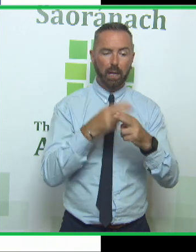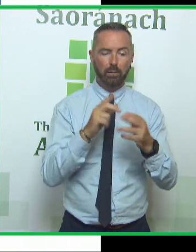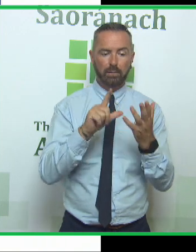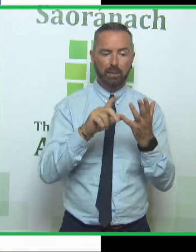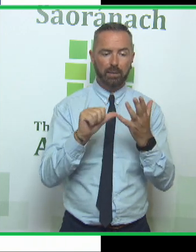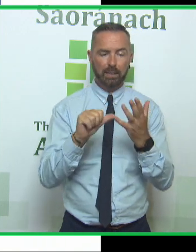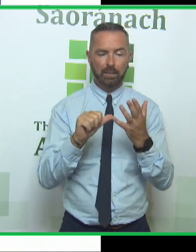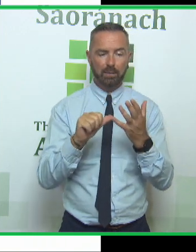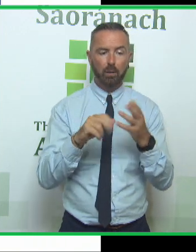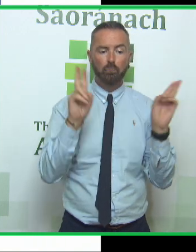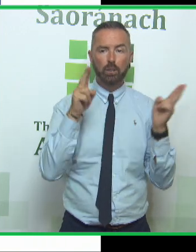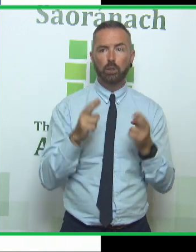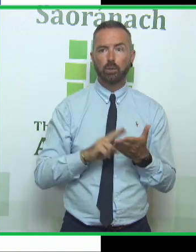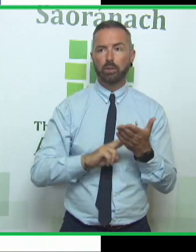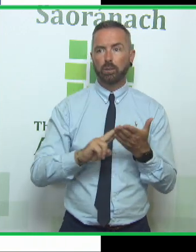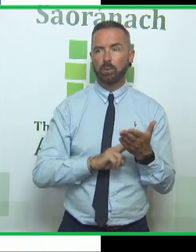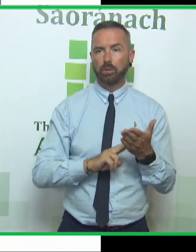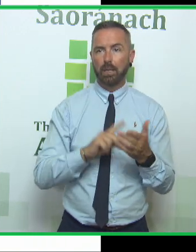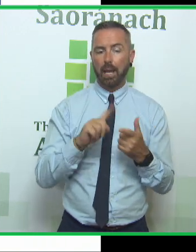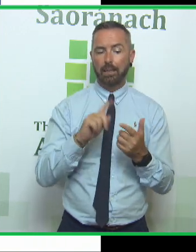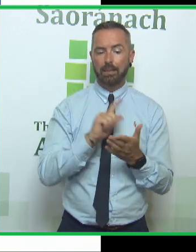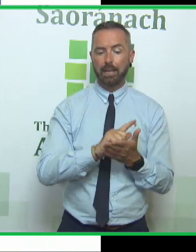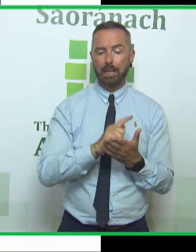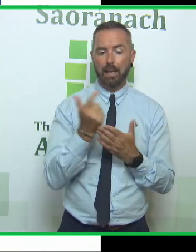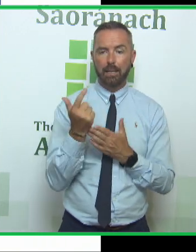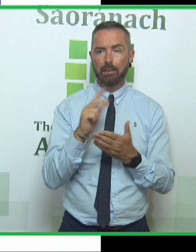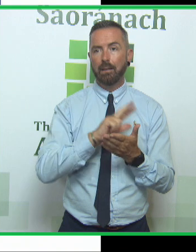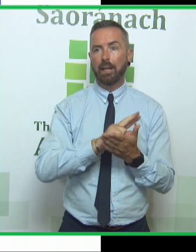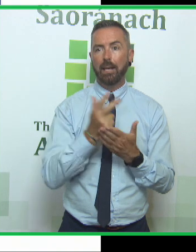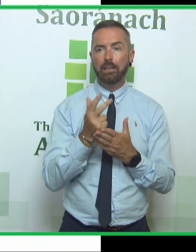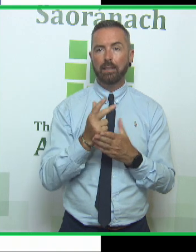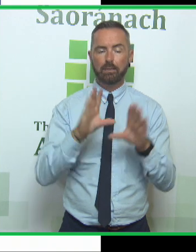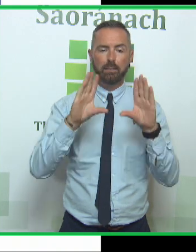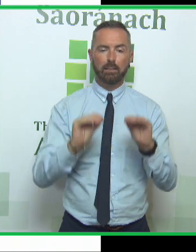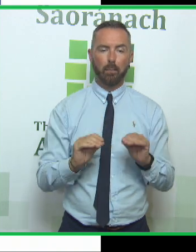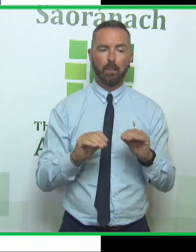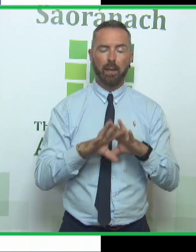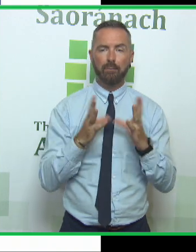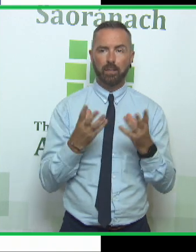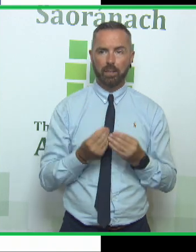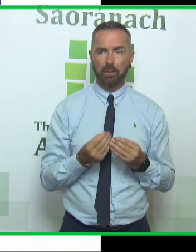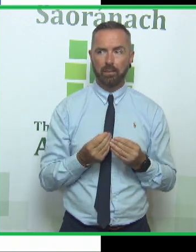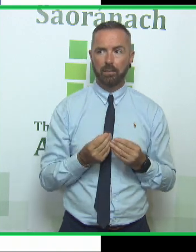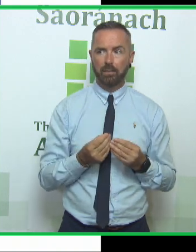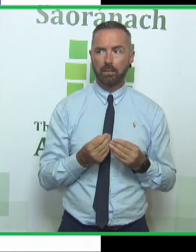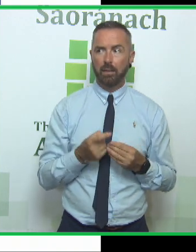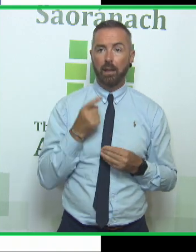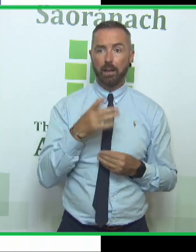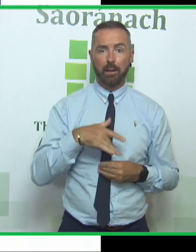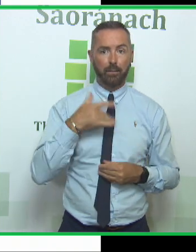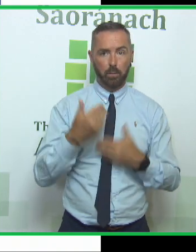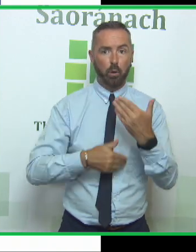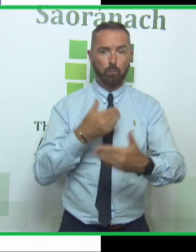leaving. And a significant number, 18, had actually become abstinent. So that is I suppose, progress for